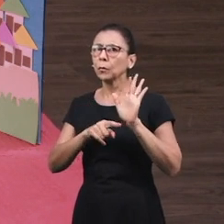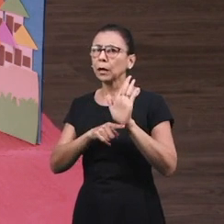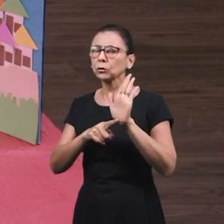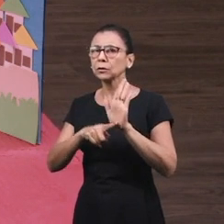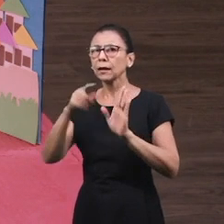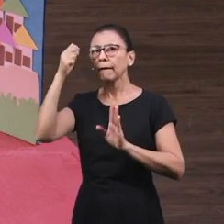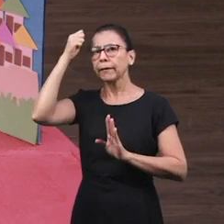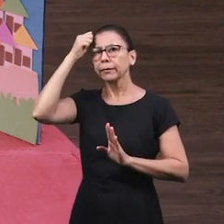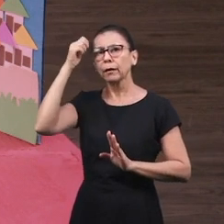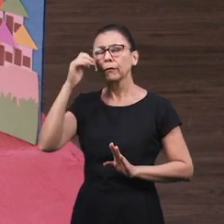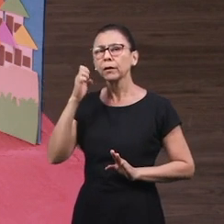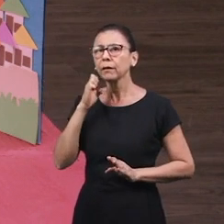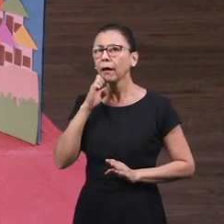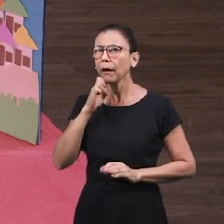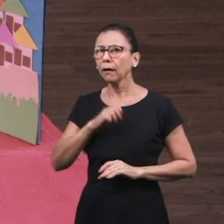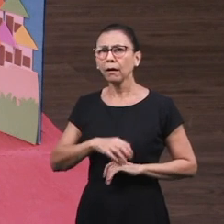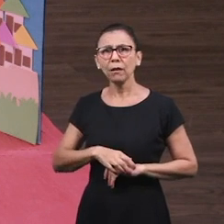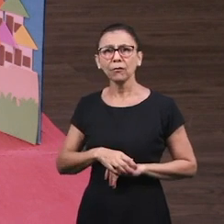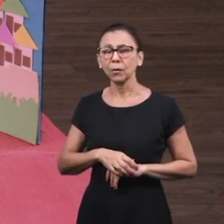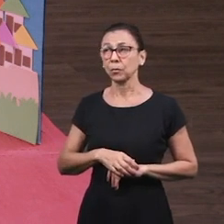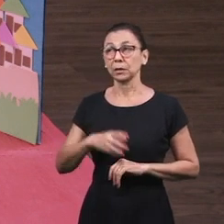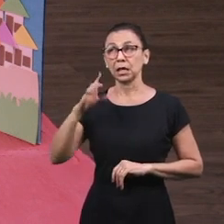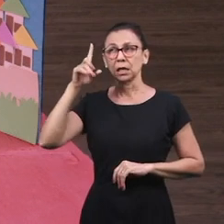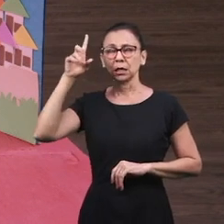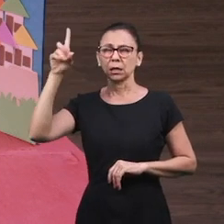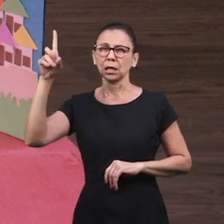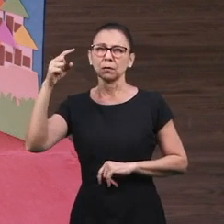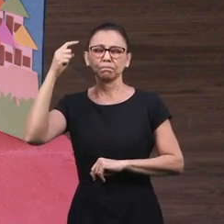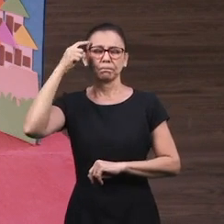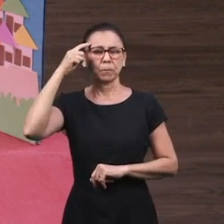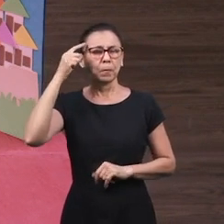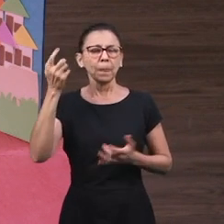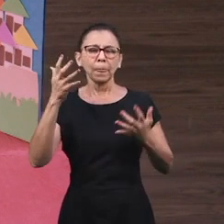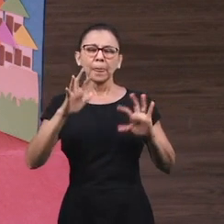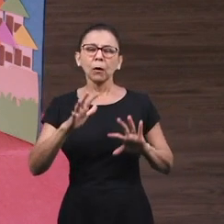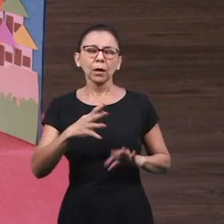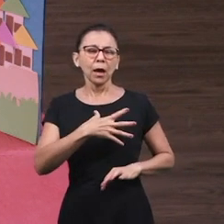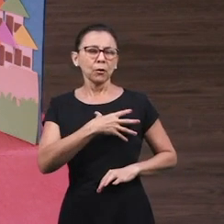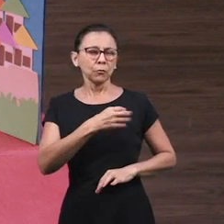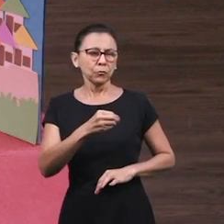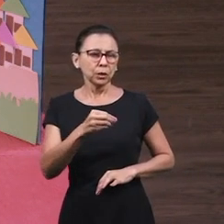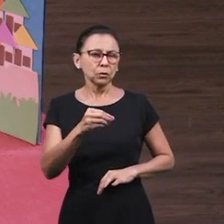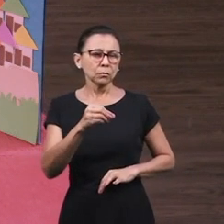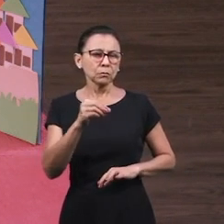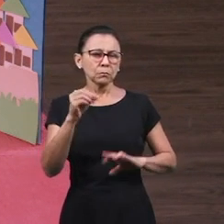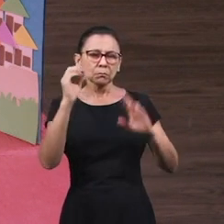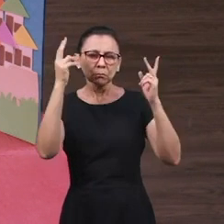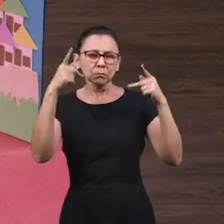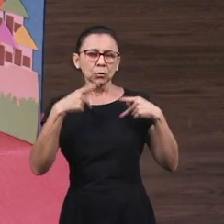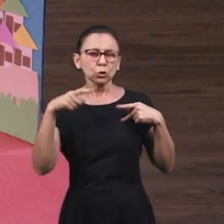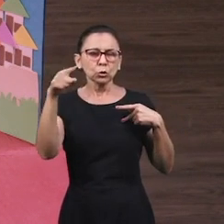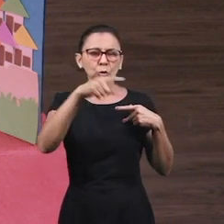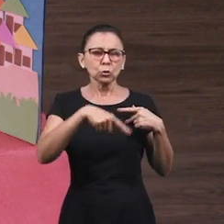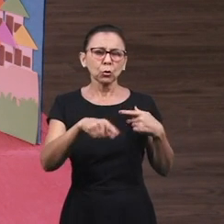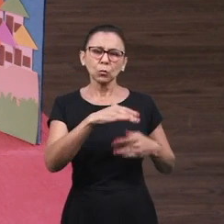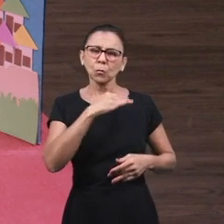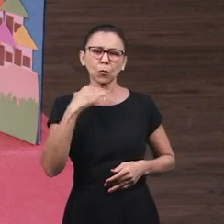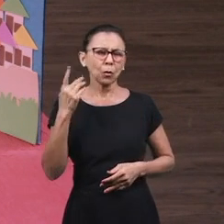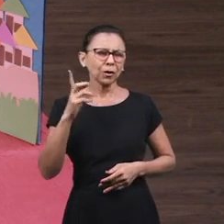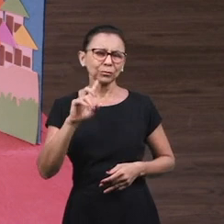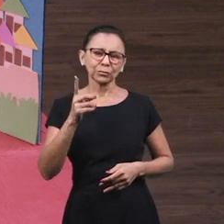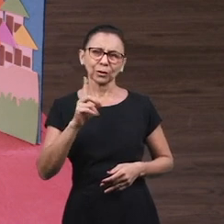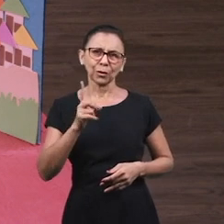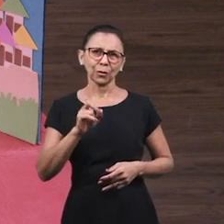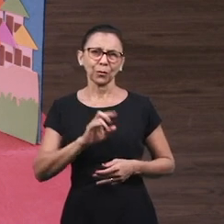this world and die here without eternal life. So God made a plan to save us through Jesus,